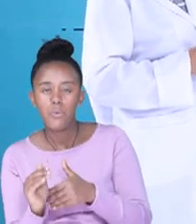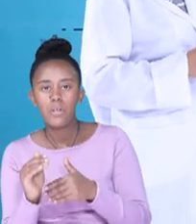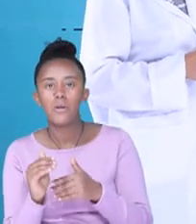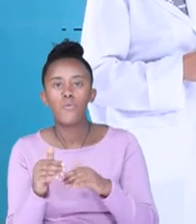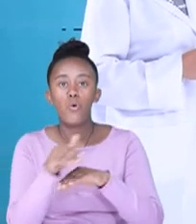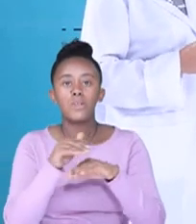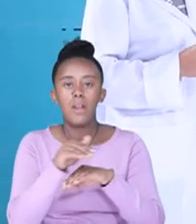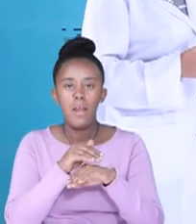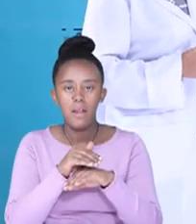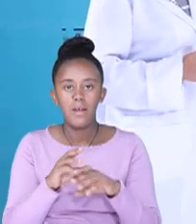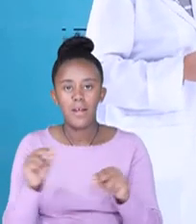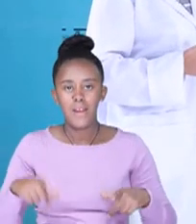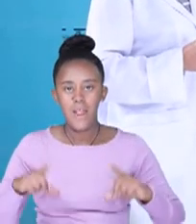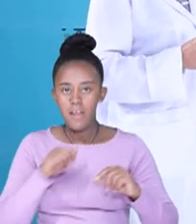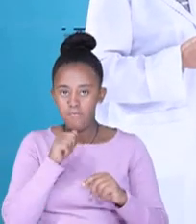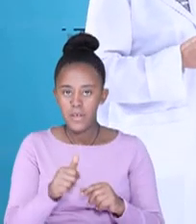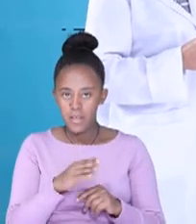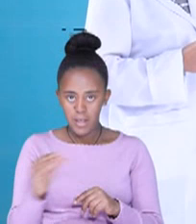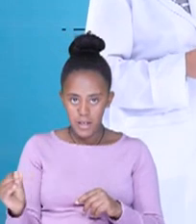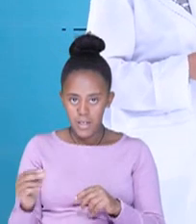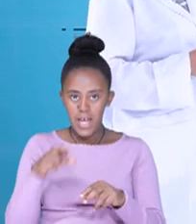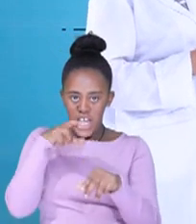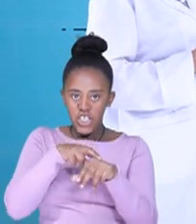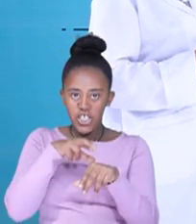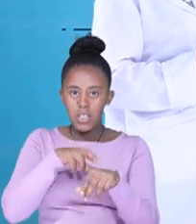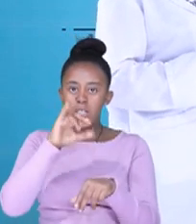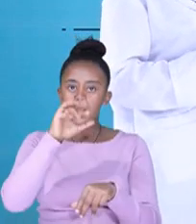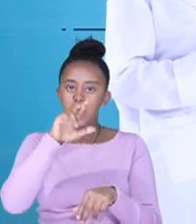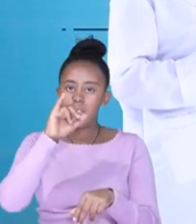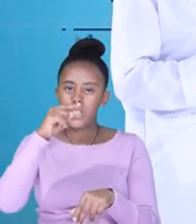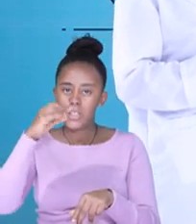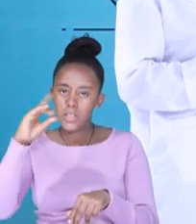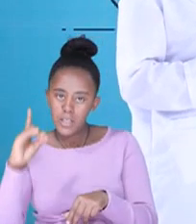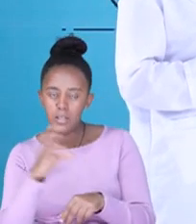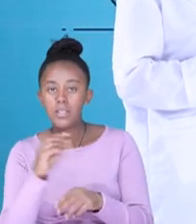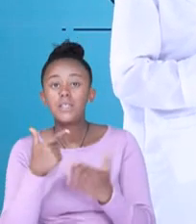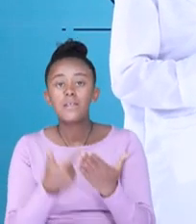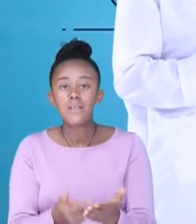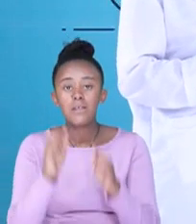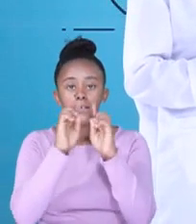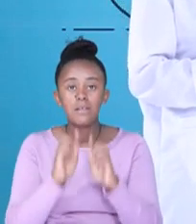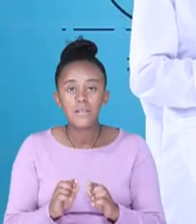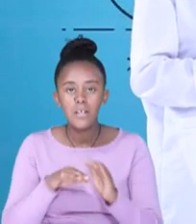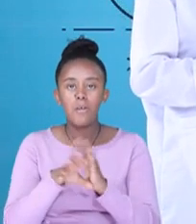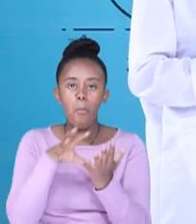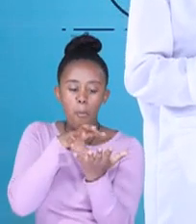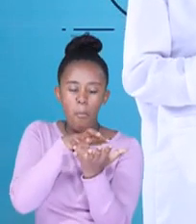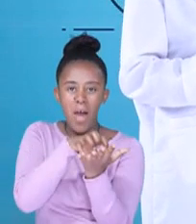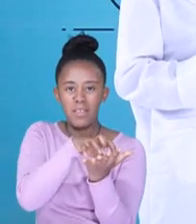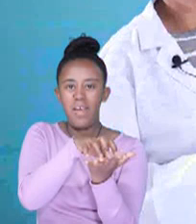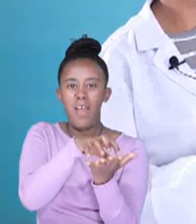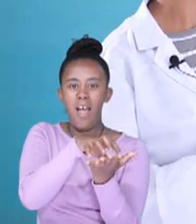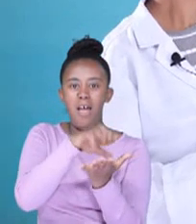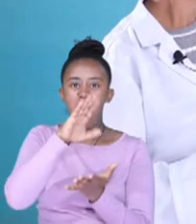layer and non-living and rigid, and this structure is found in bacteria,